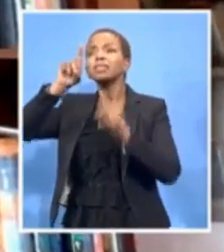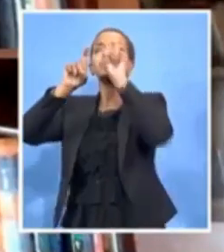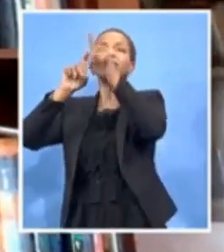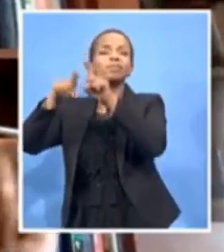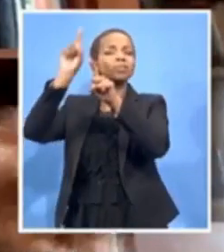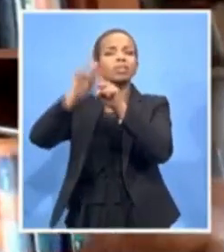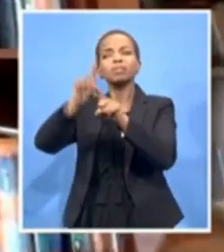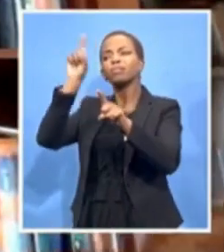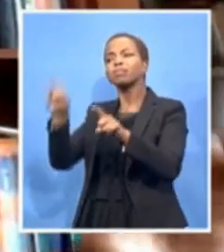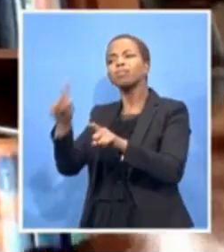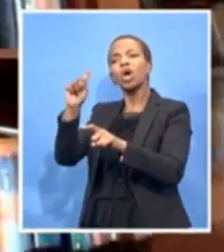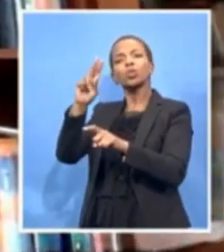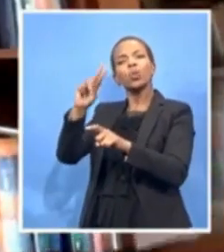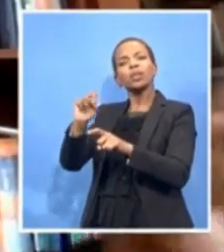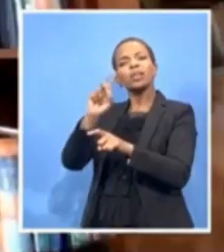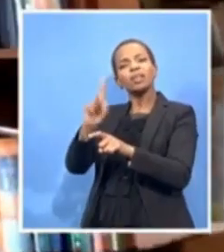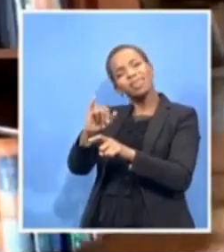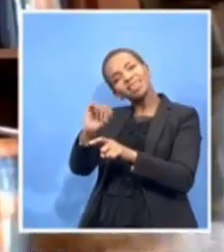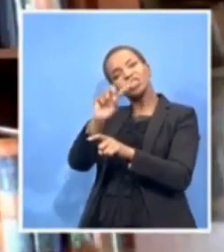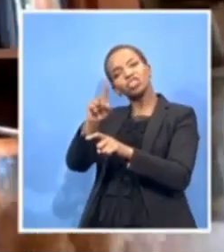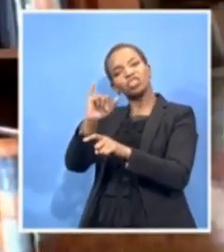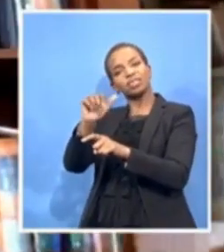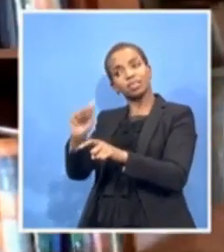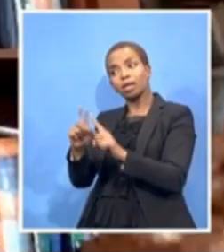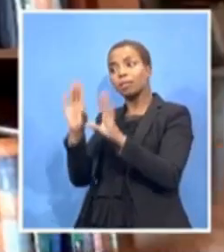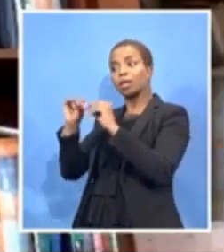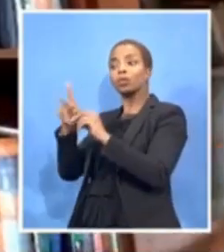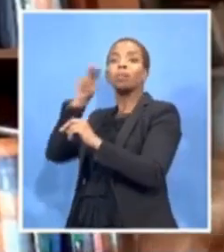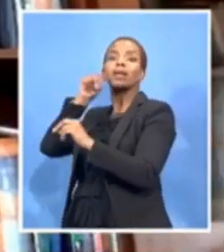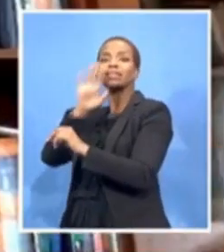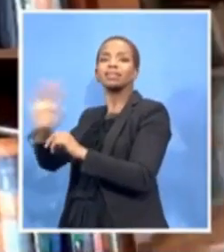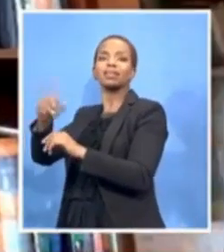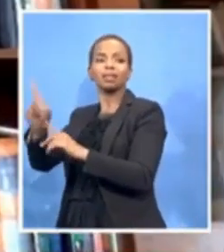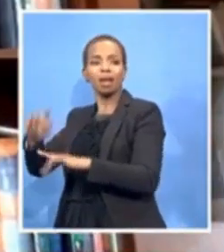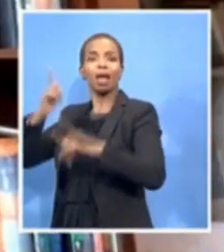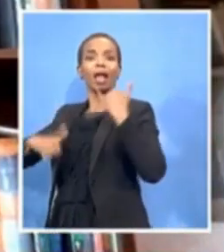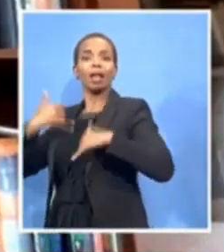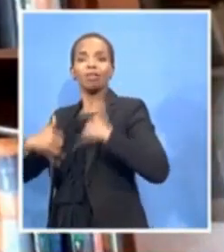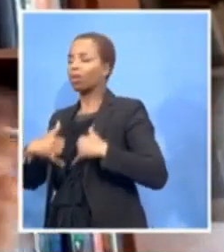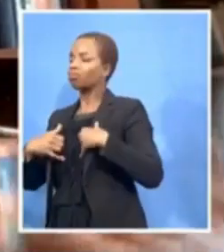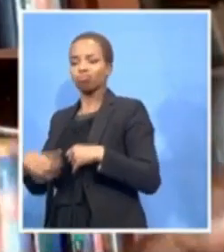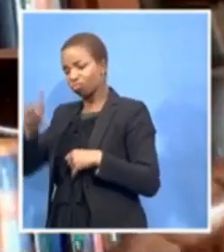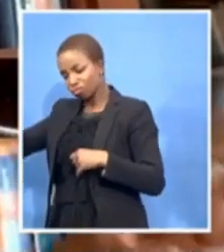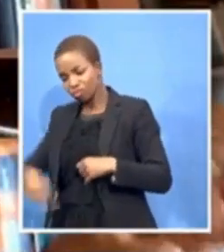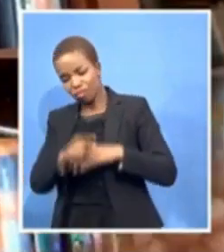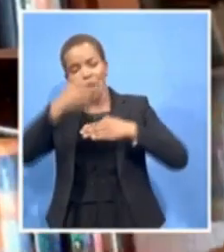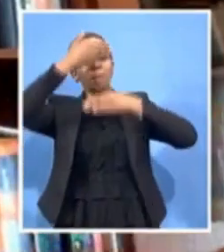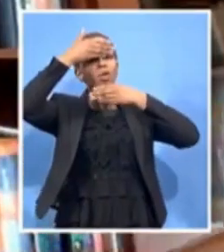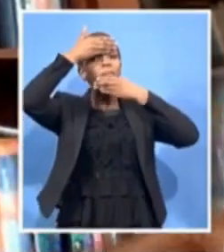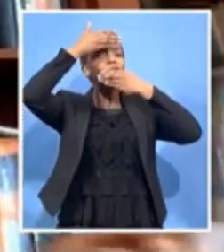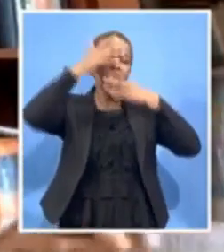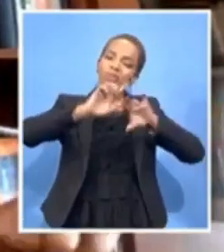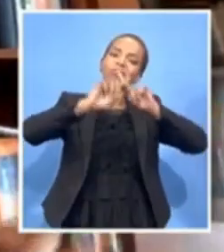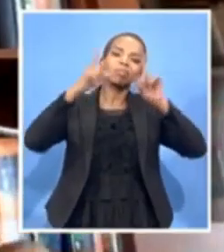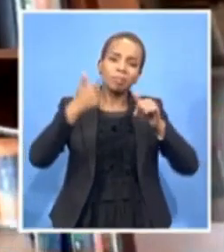Algeria, and I don't stop there. And I go to Morocco, and I don't stop there. And I go to Gambia, and I don't stop there. And I go to